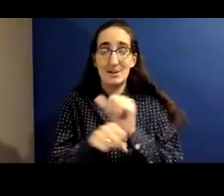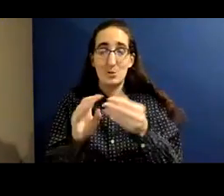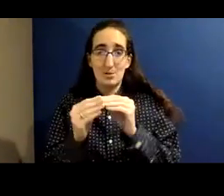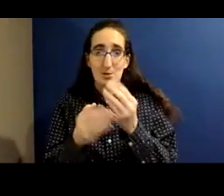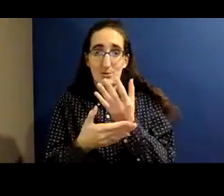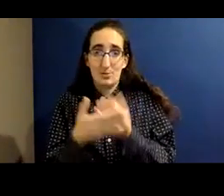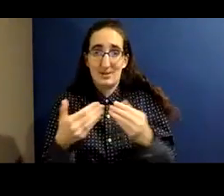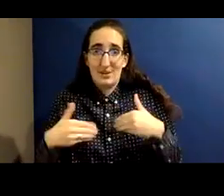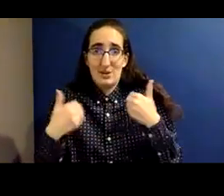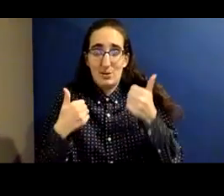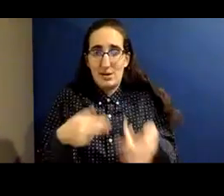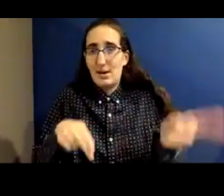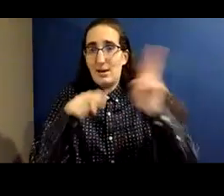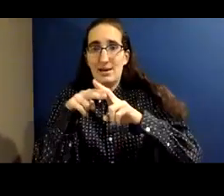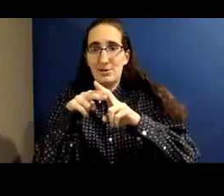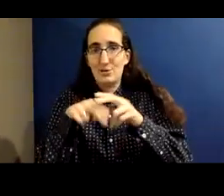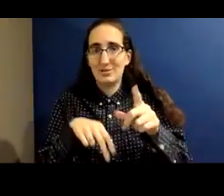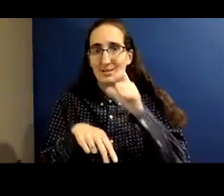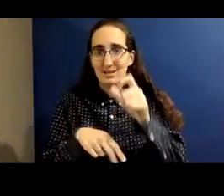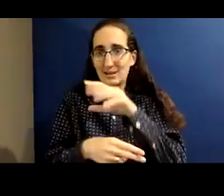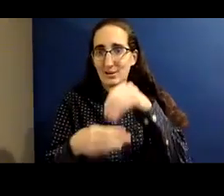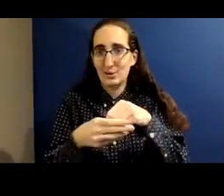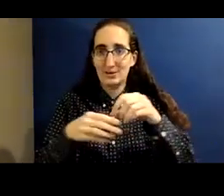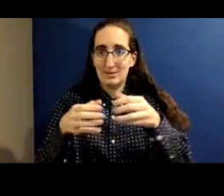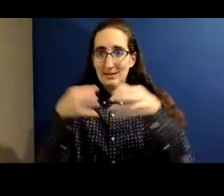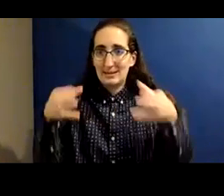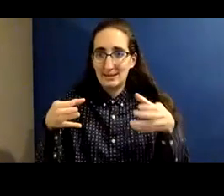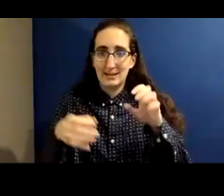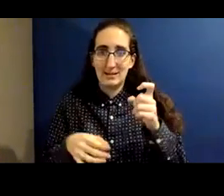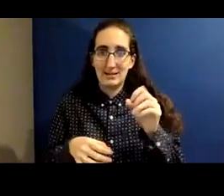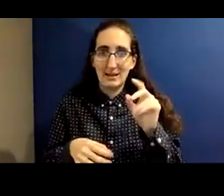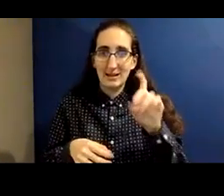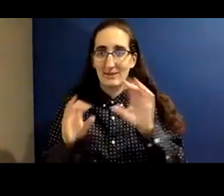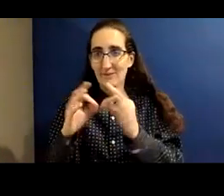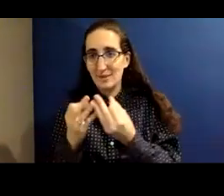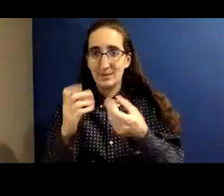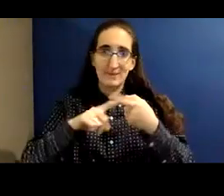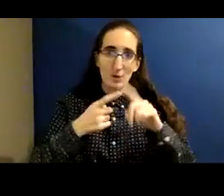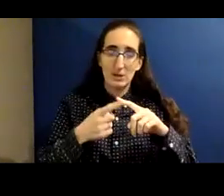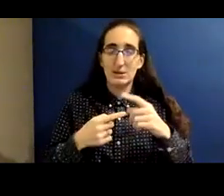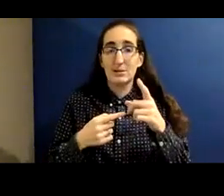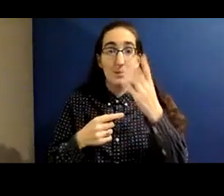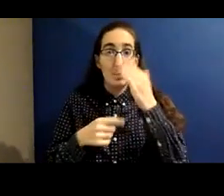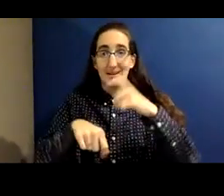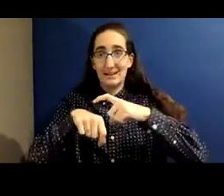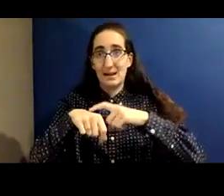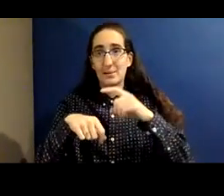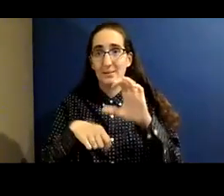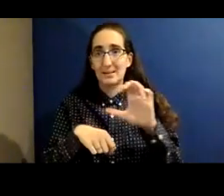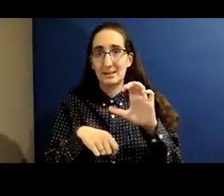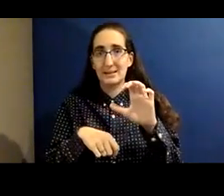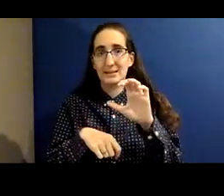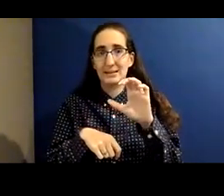is much higher, since this doesn't capture extended family members and friends. And because of the time lapse in CDC data, this also